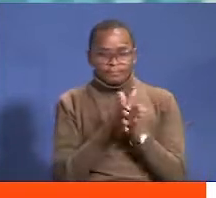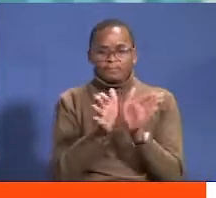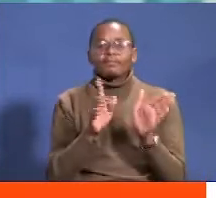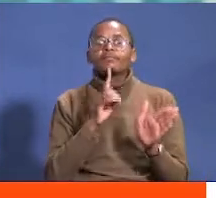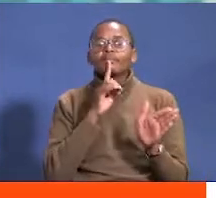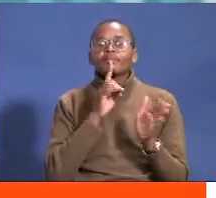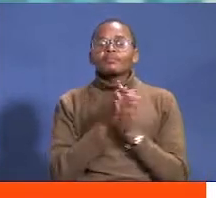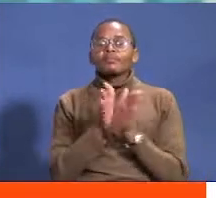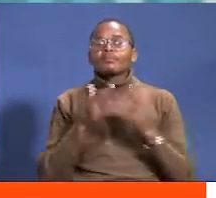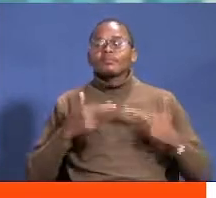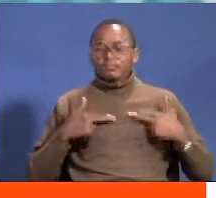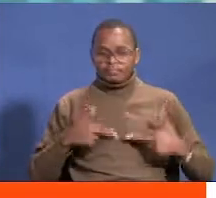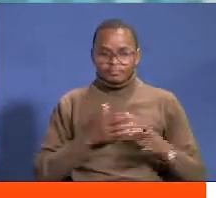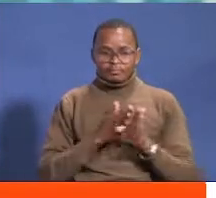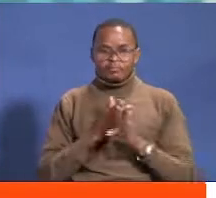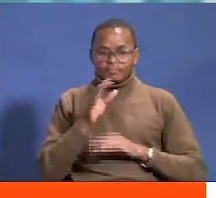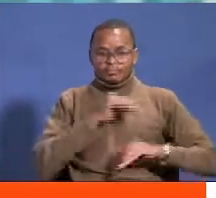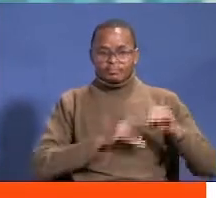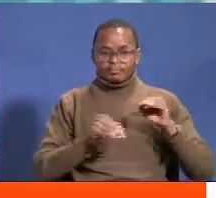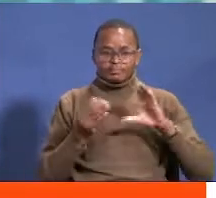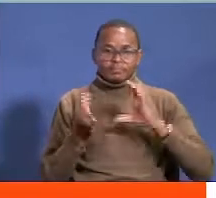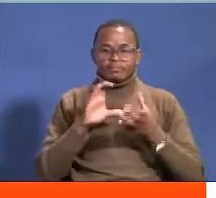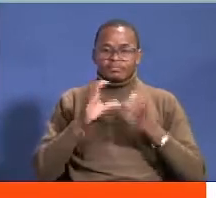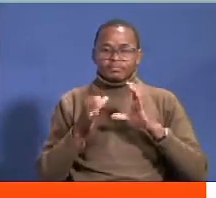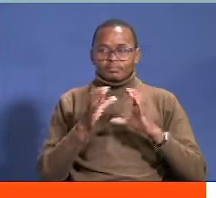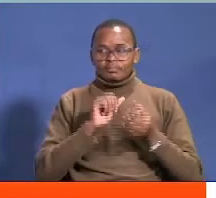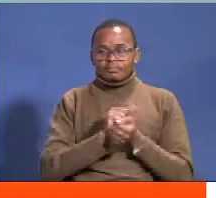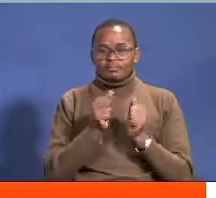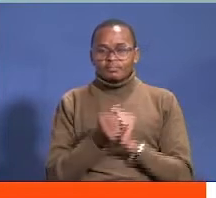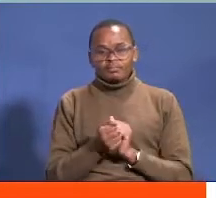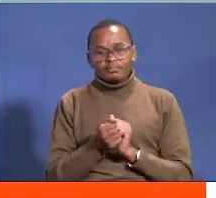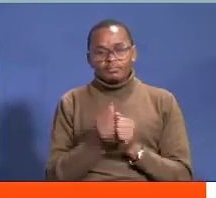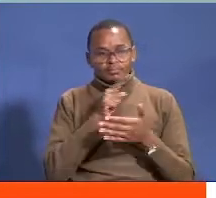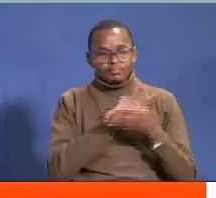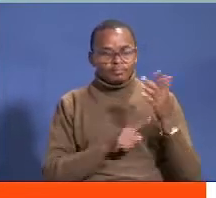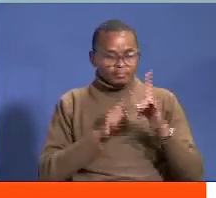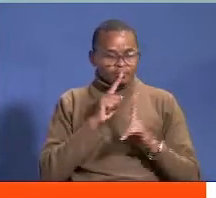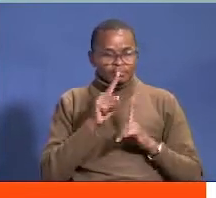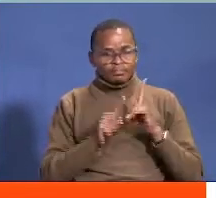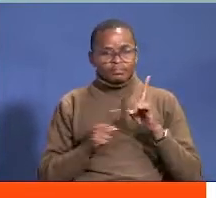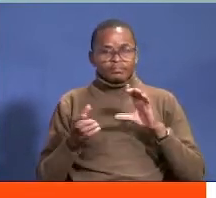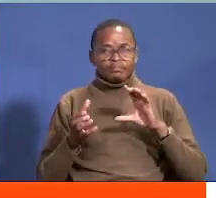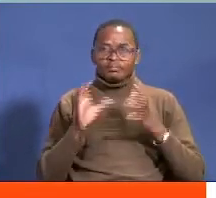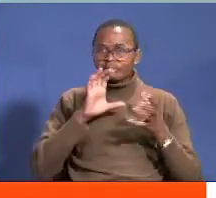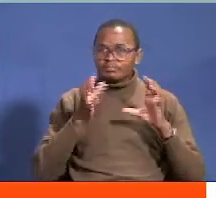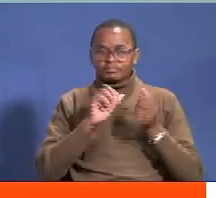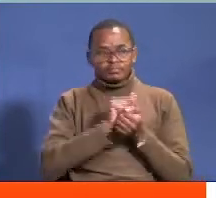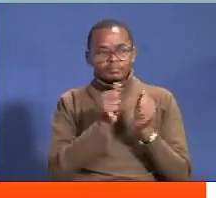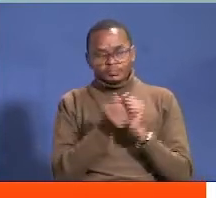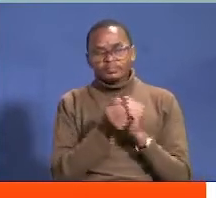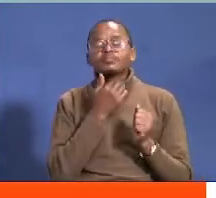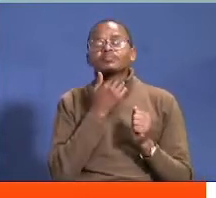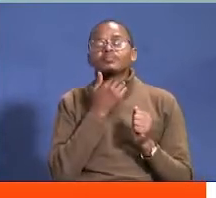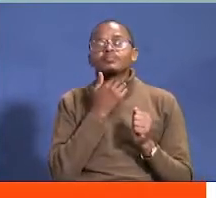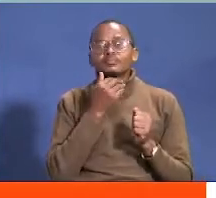so generally, humans are the major contributors of climate change. Yeah. Right. True. Now, when we're talking about climate change, probably we would want